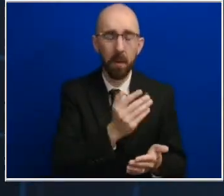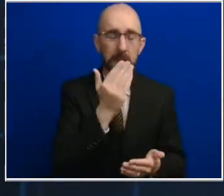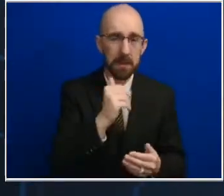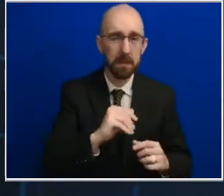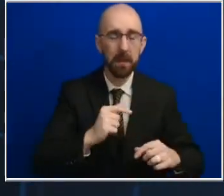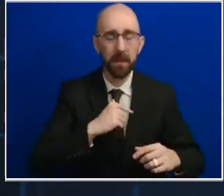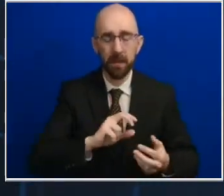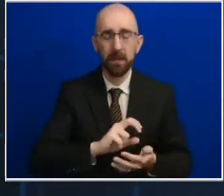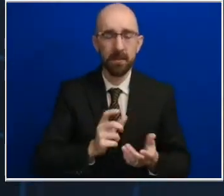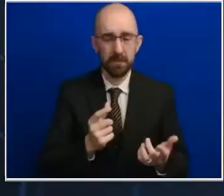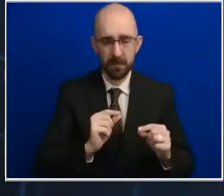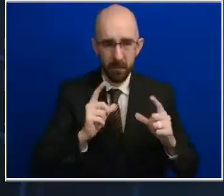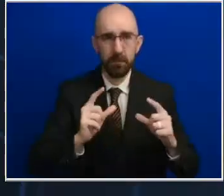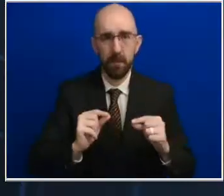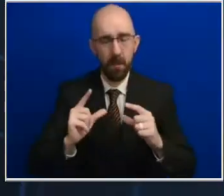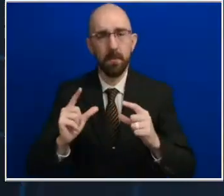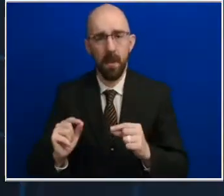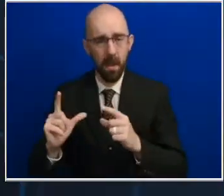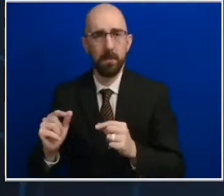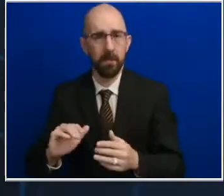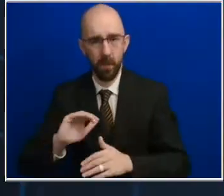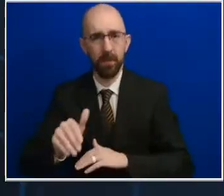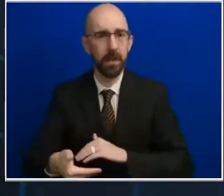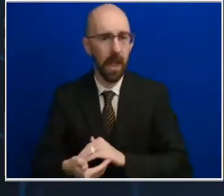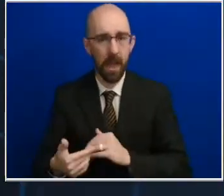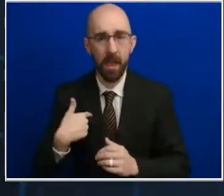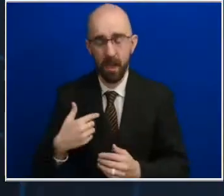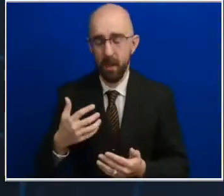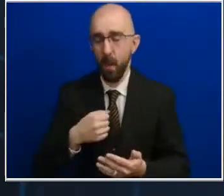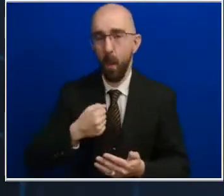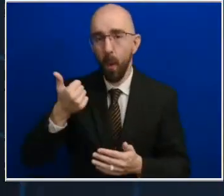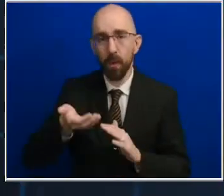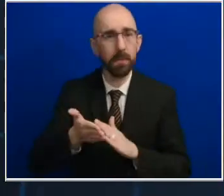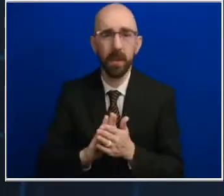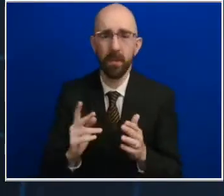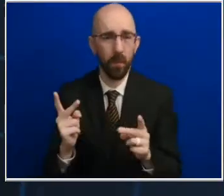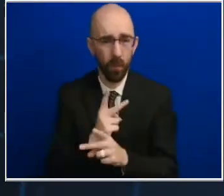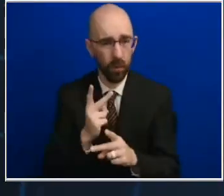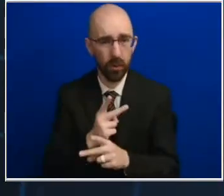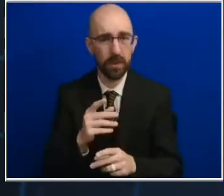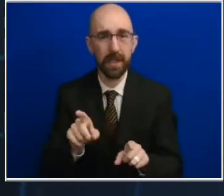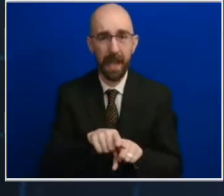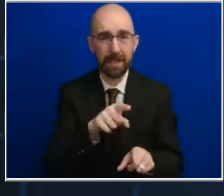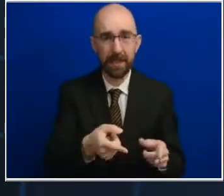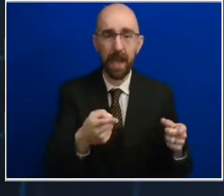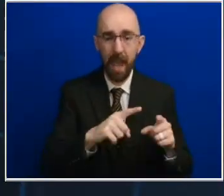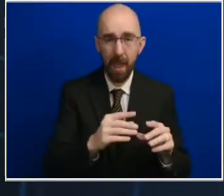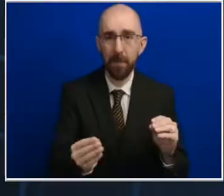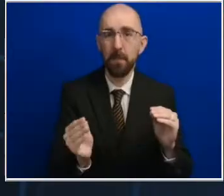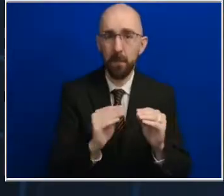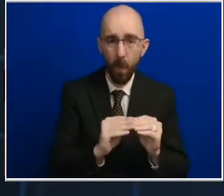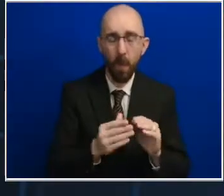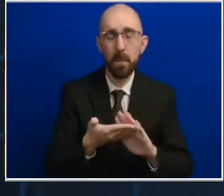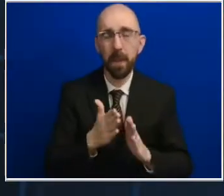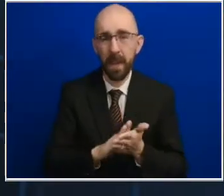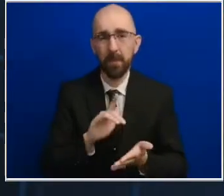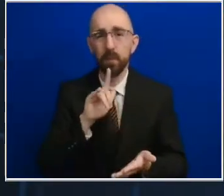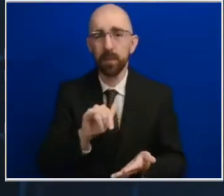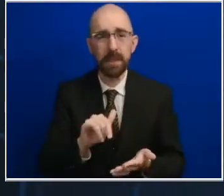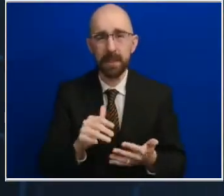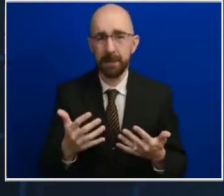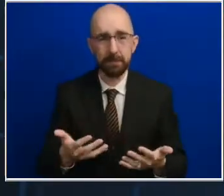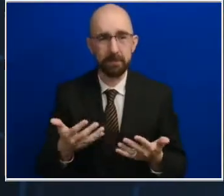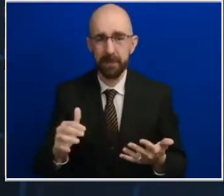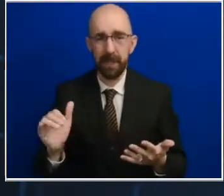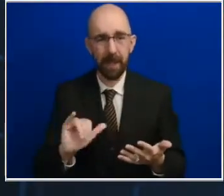And the older I got, the worse that they got, and the more that they occurred, and it became, you know, really, you know, it's like, all right, well, we